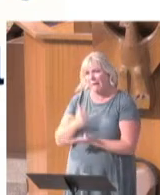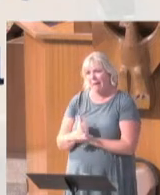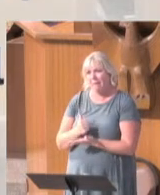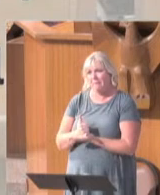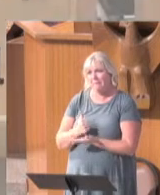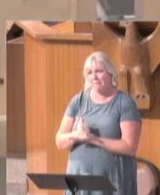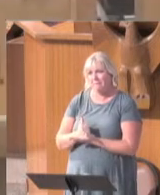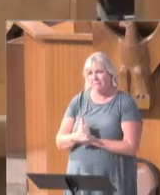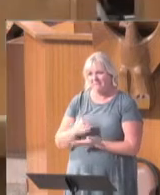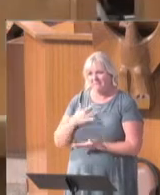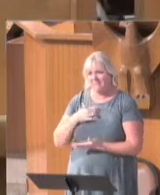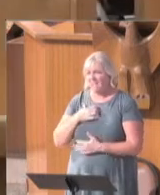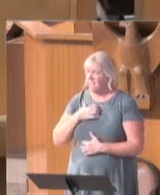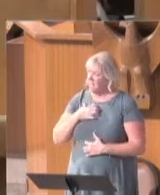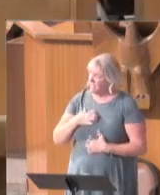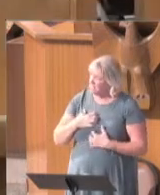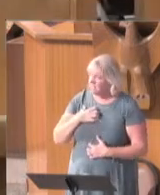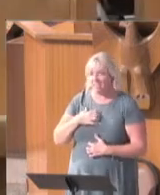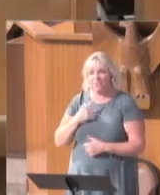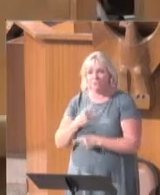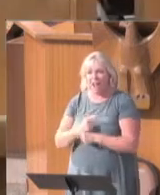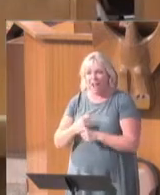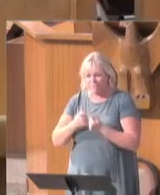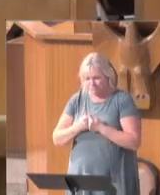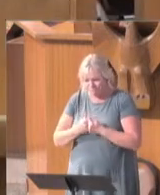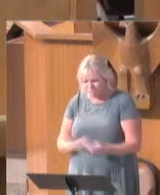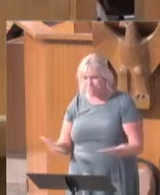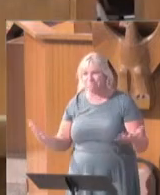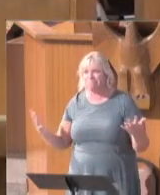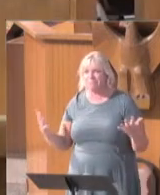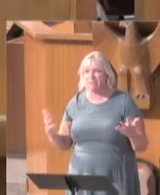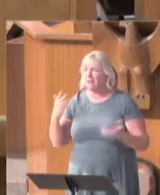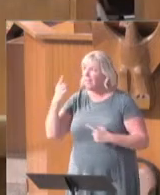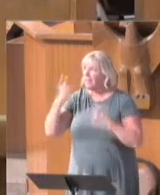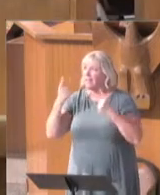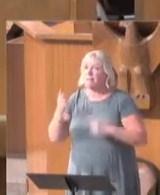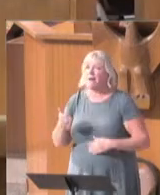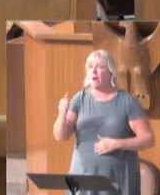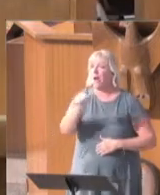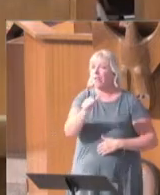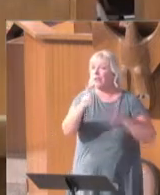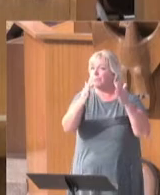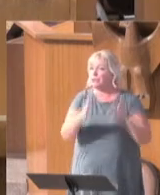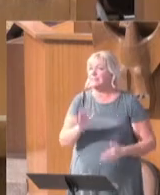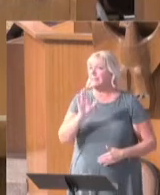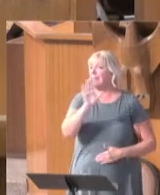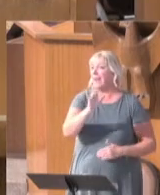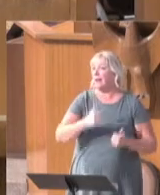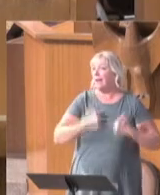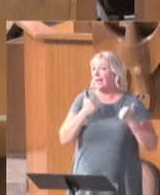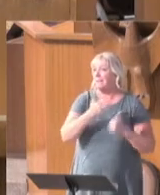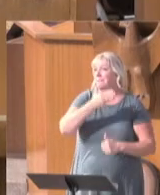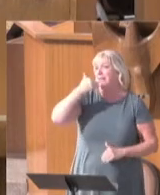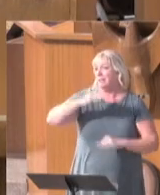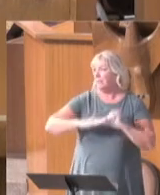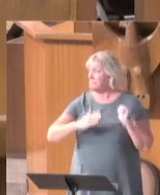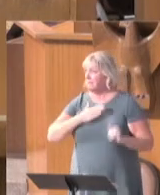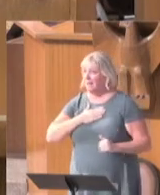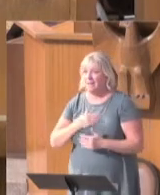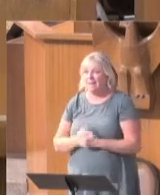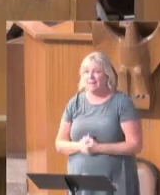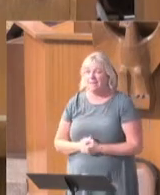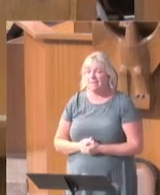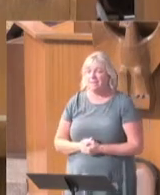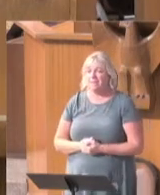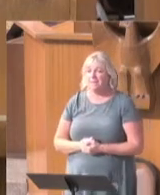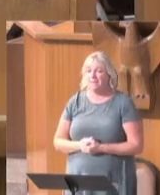little resentful in their exhaustion when fantasizing about someone else's greener grass? I can tell you